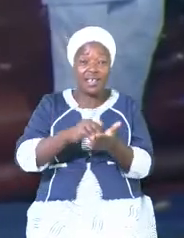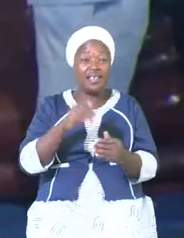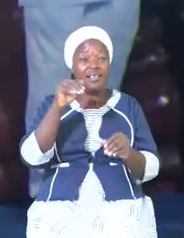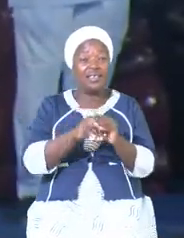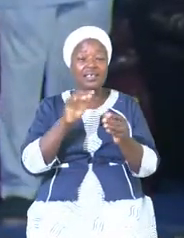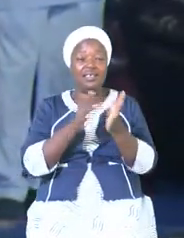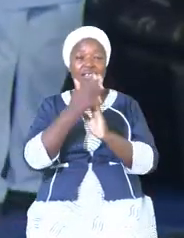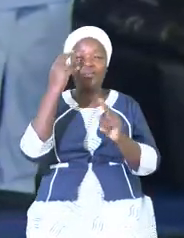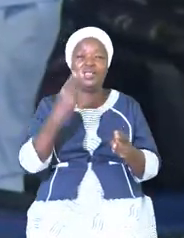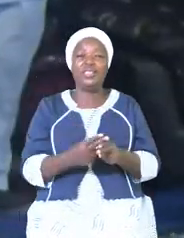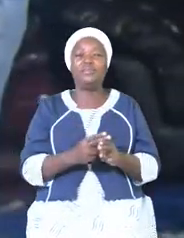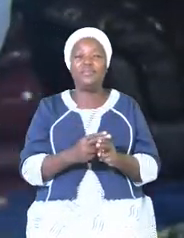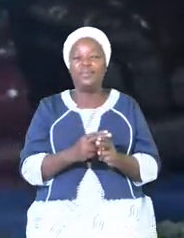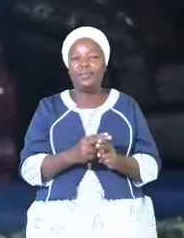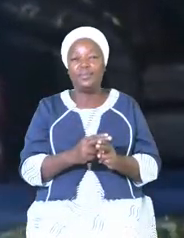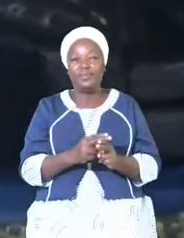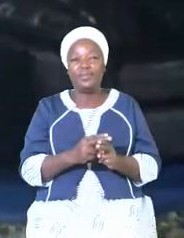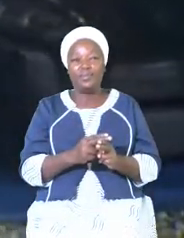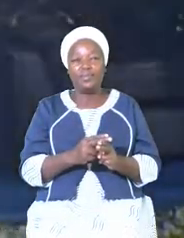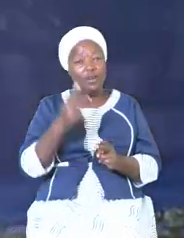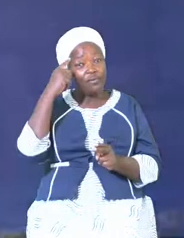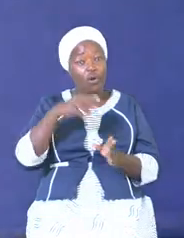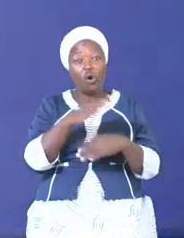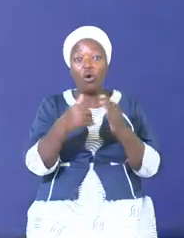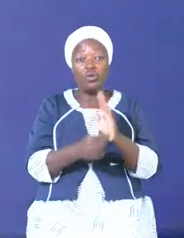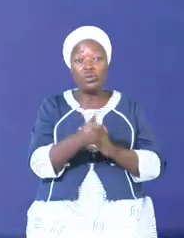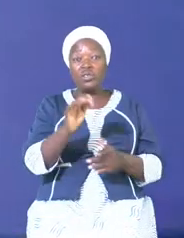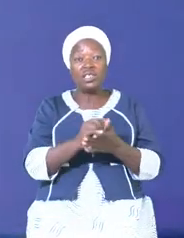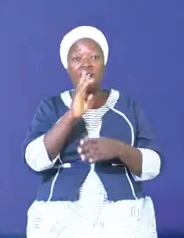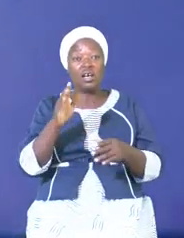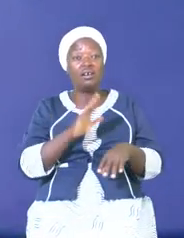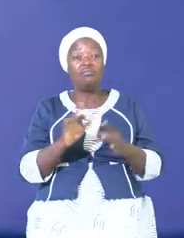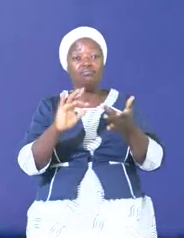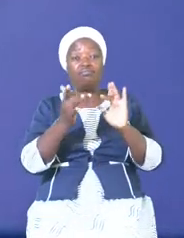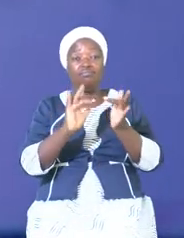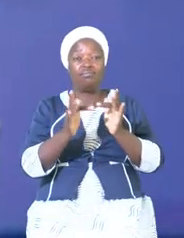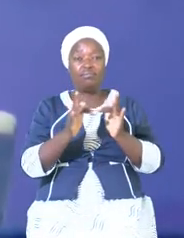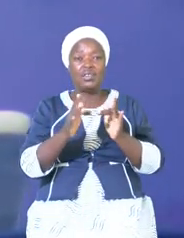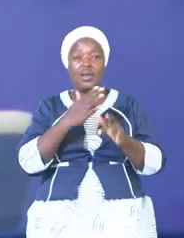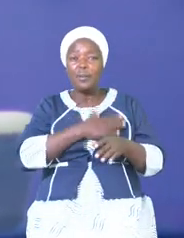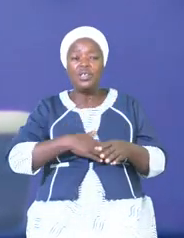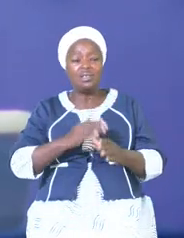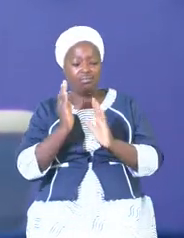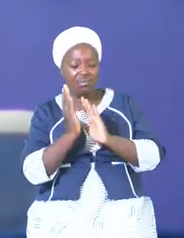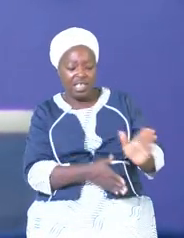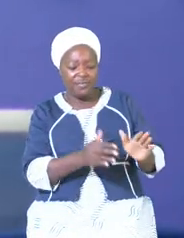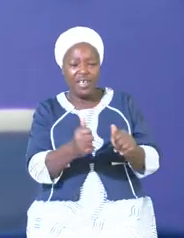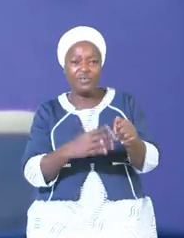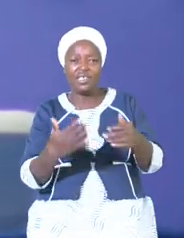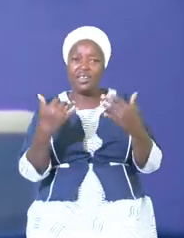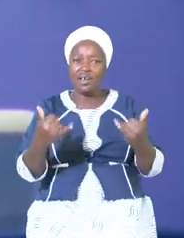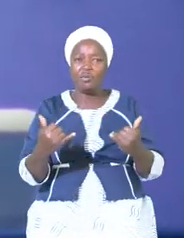name. For all those who are online, I want you to push everything aside.